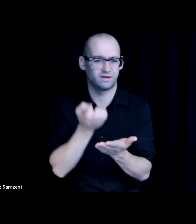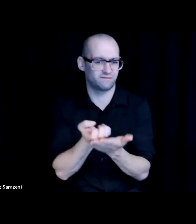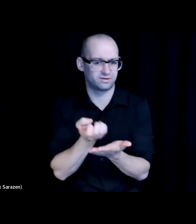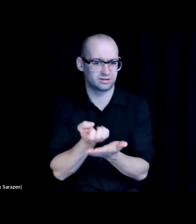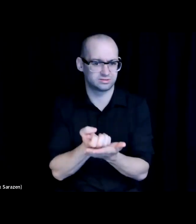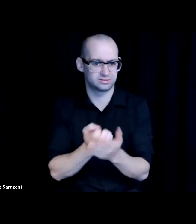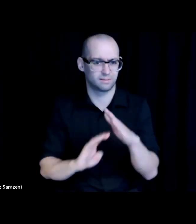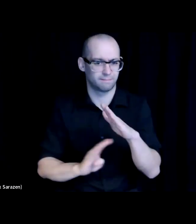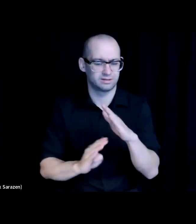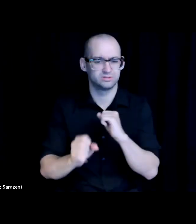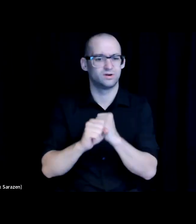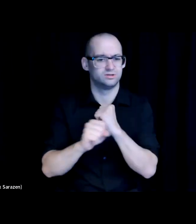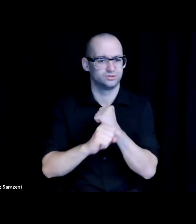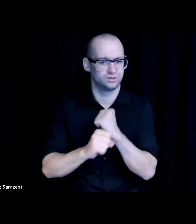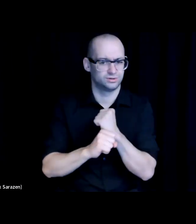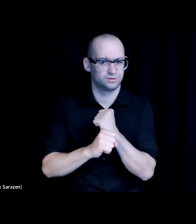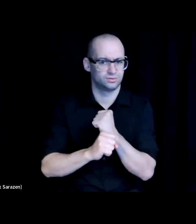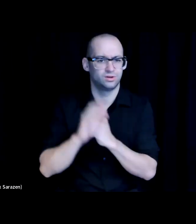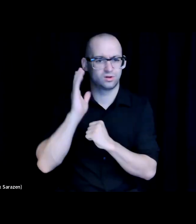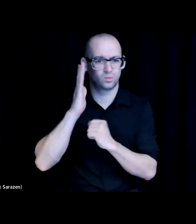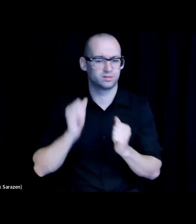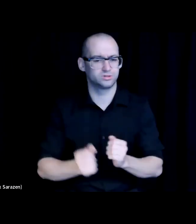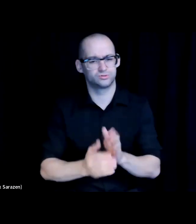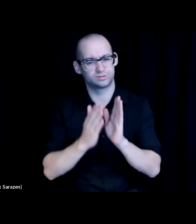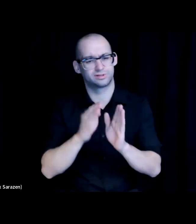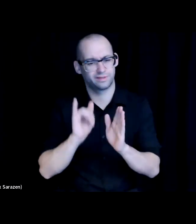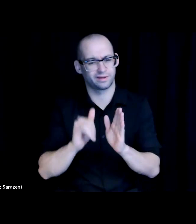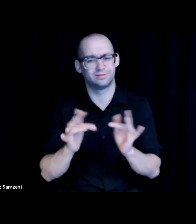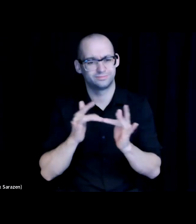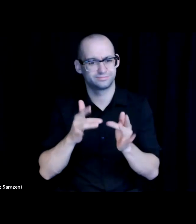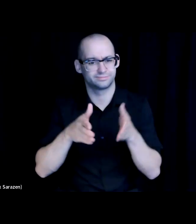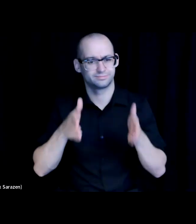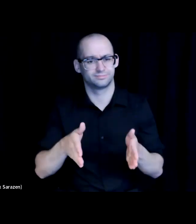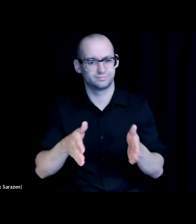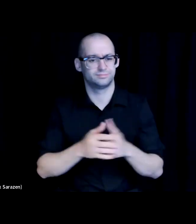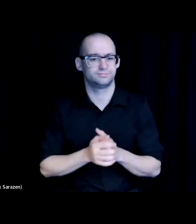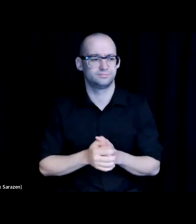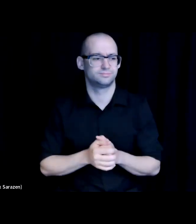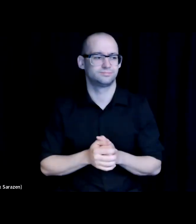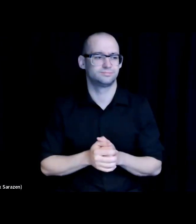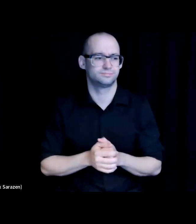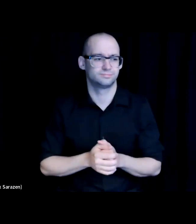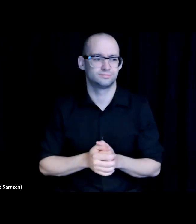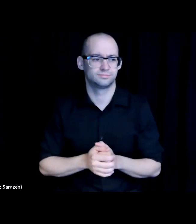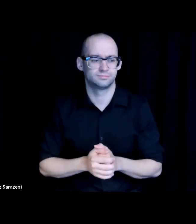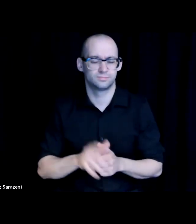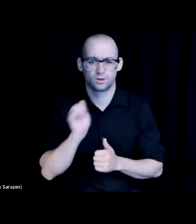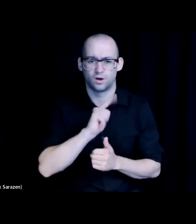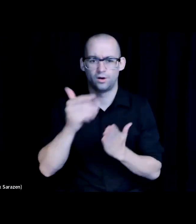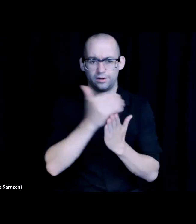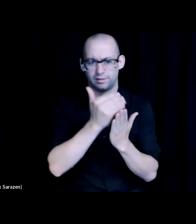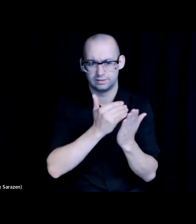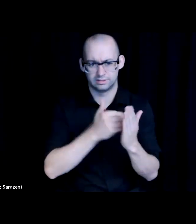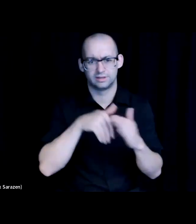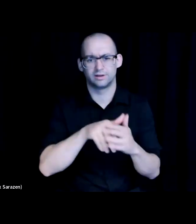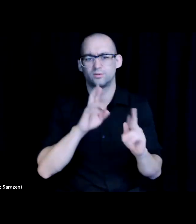strategies to address the digital divide that can all be listed and found in the report. And there are many